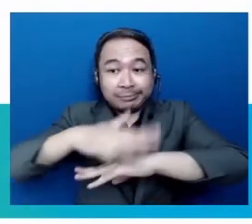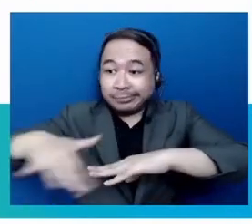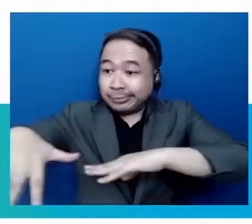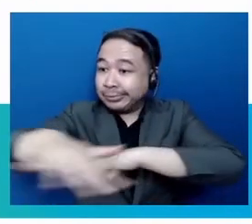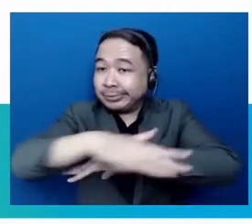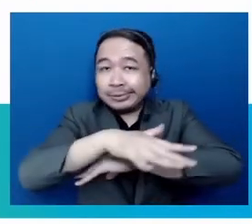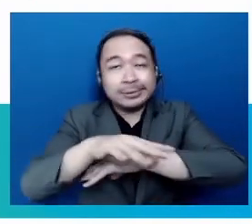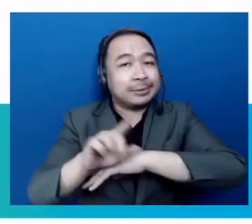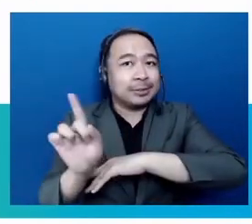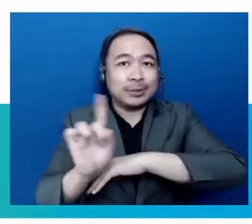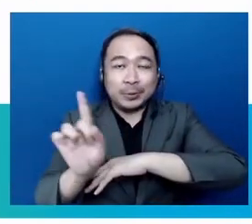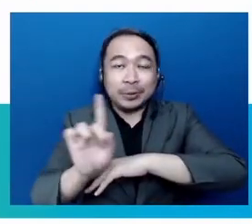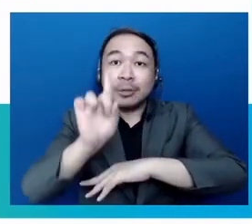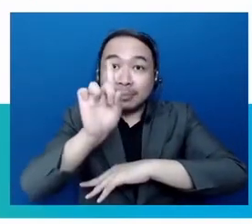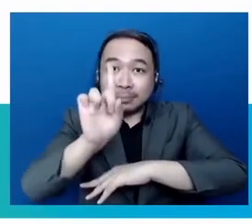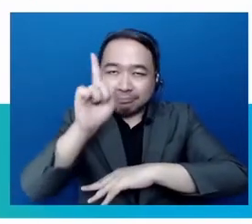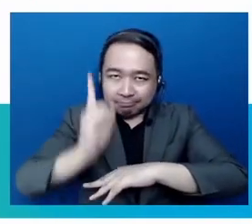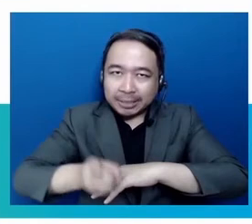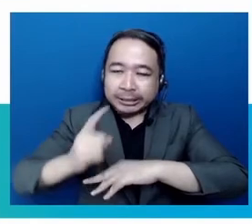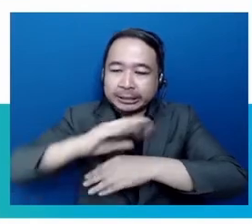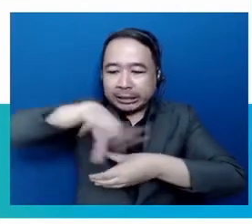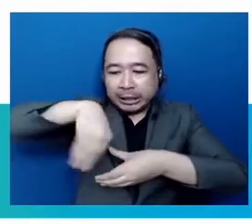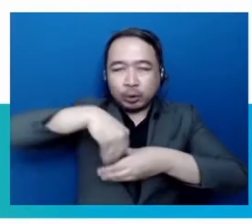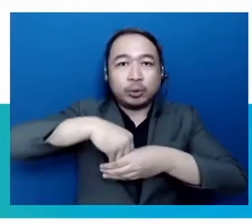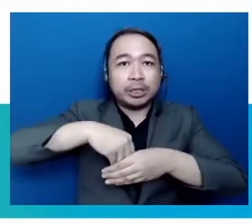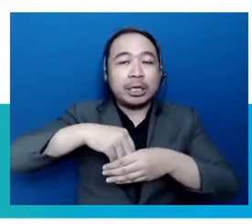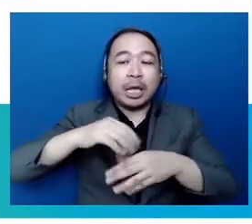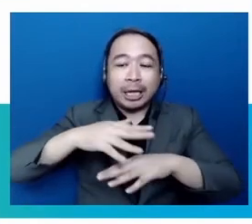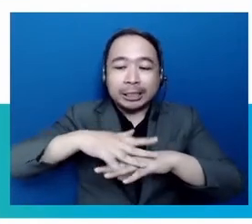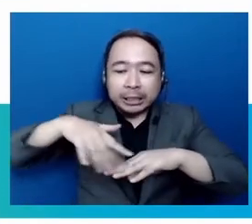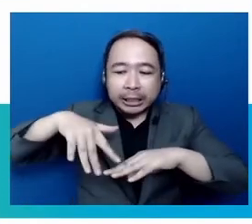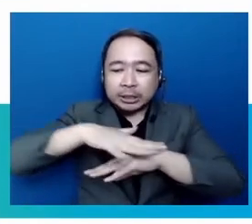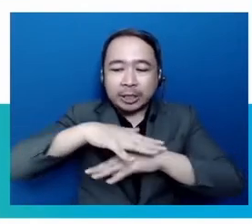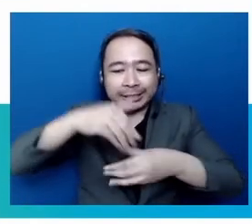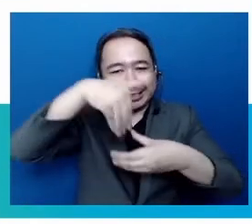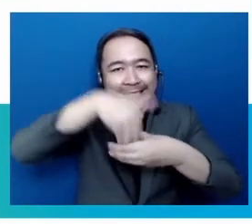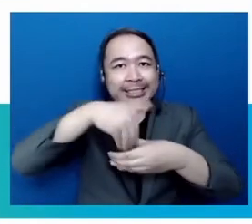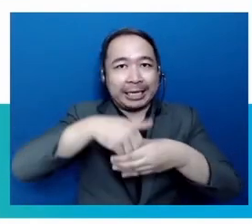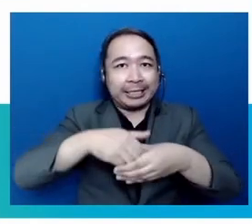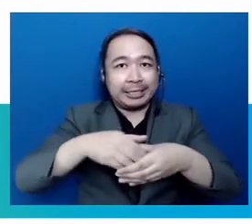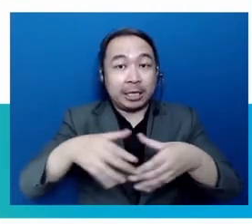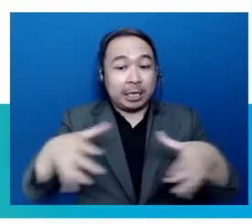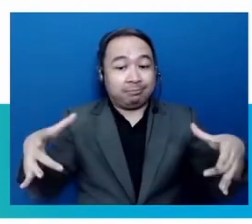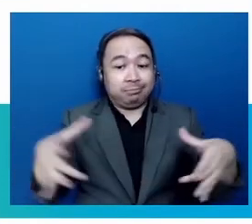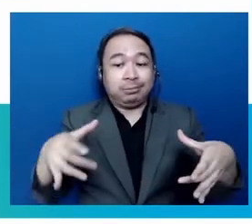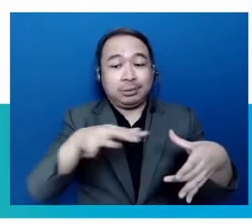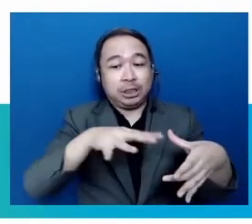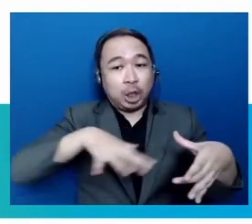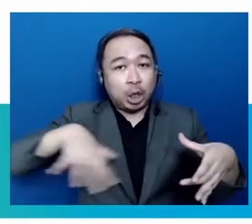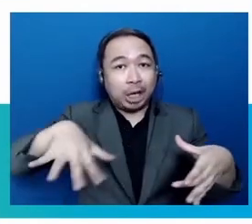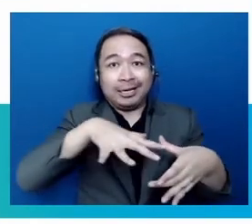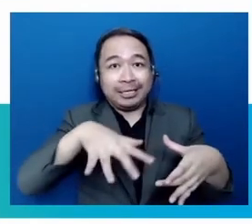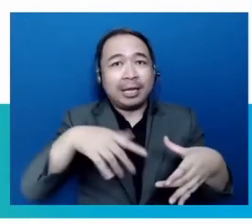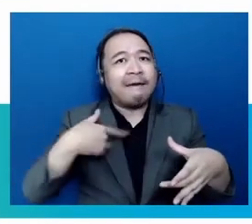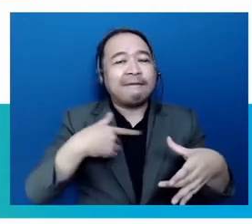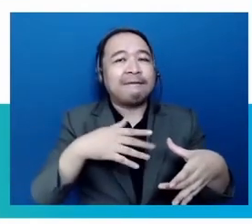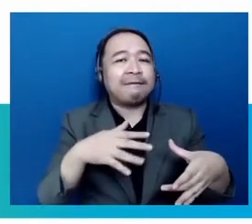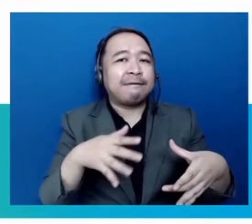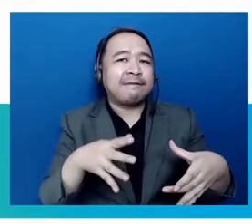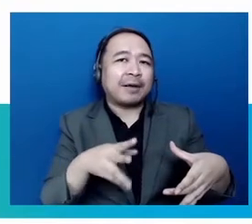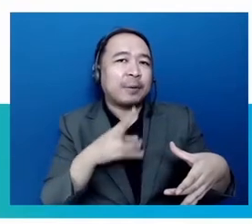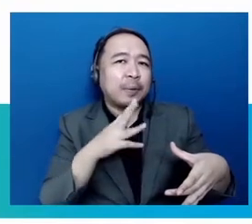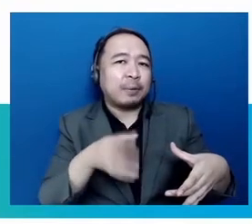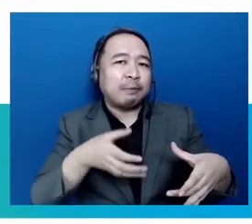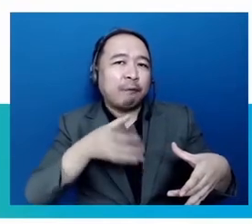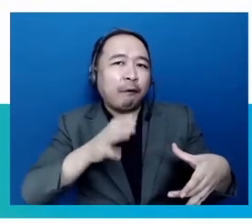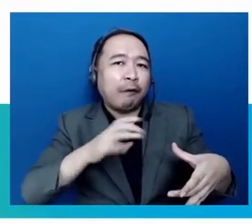also inland communities that depend on inland waters. The second point I want to raise is